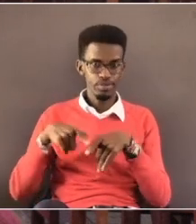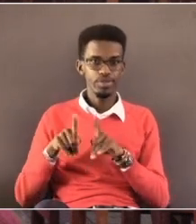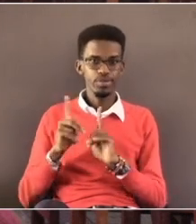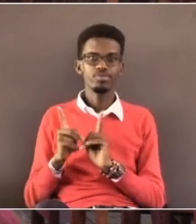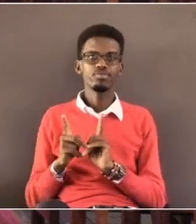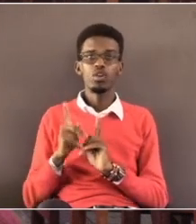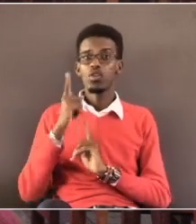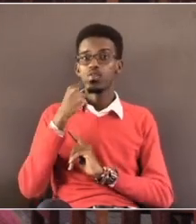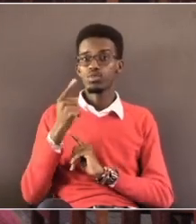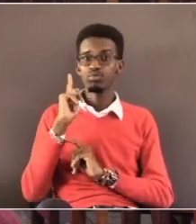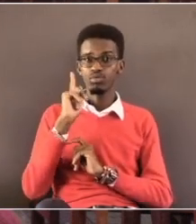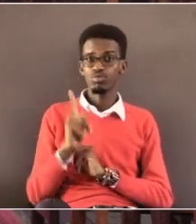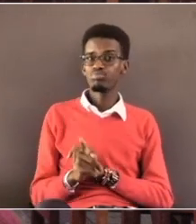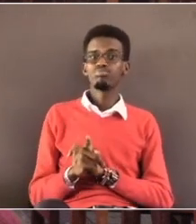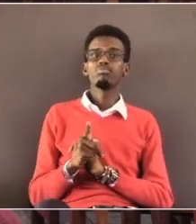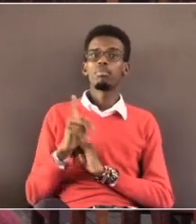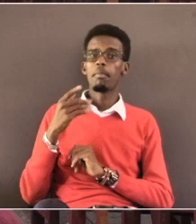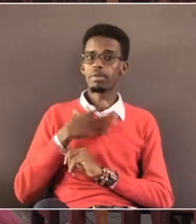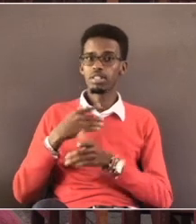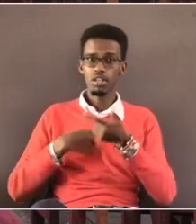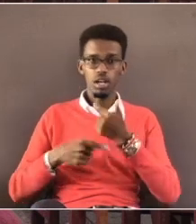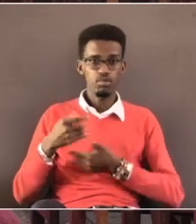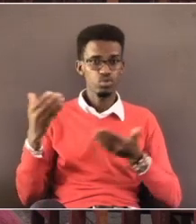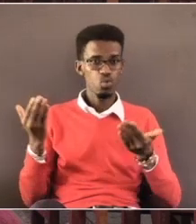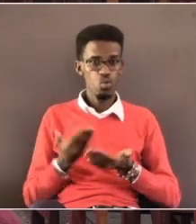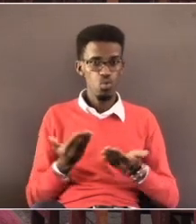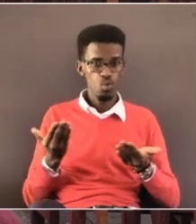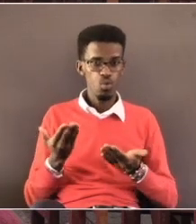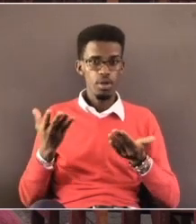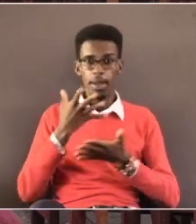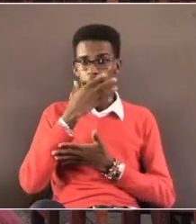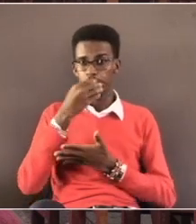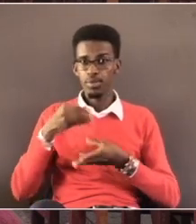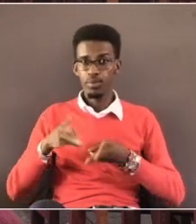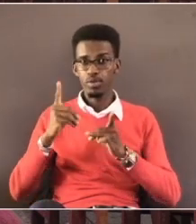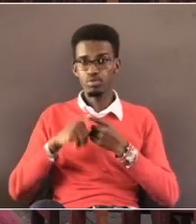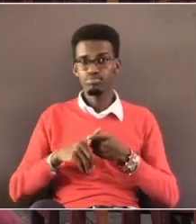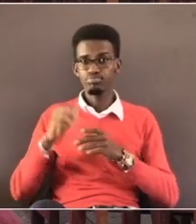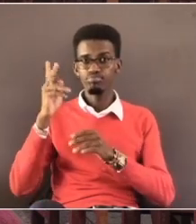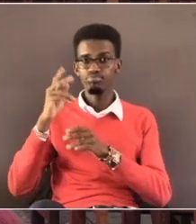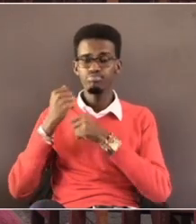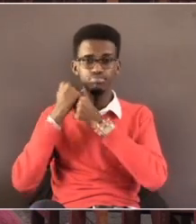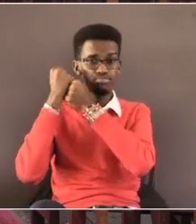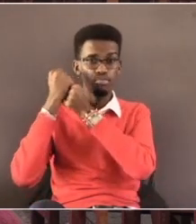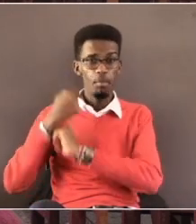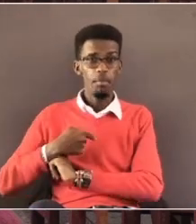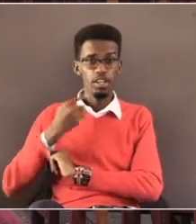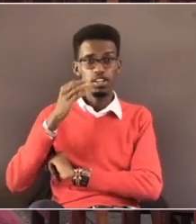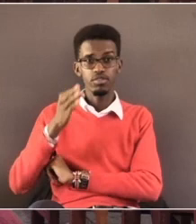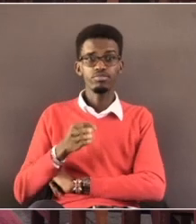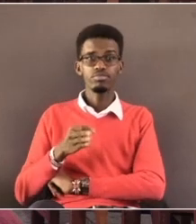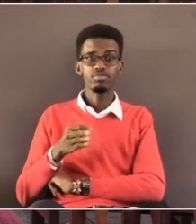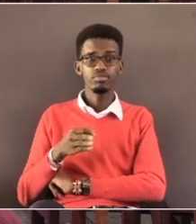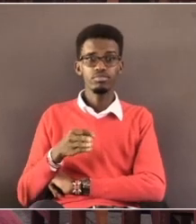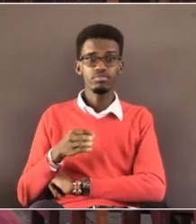So you'd rather come across a better way of, I'll kill myself if. I